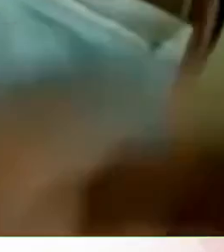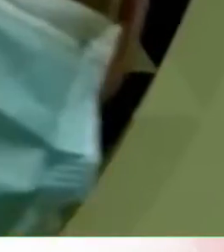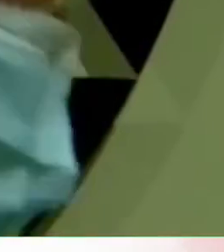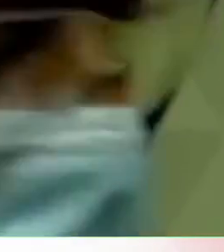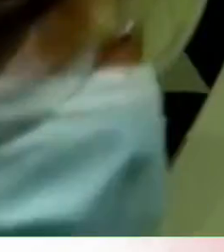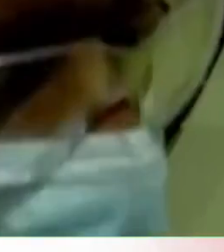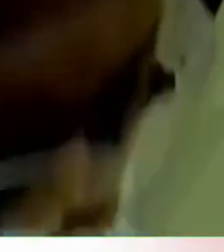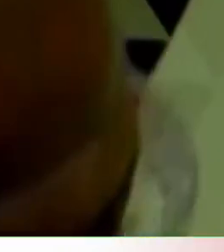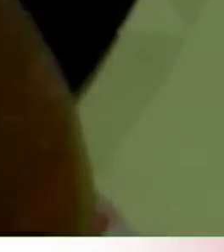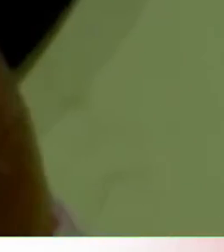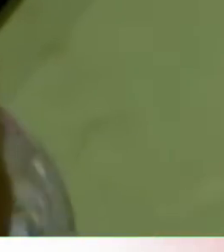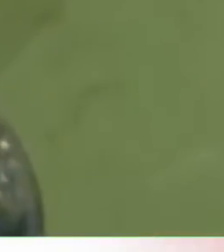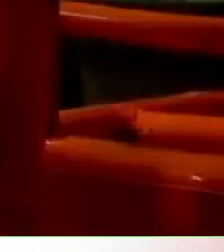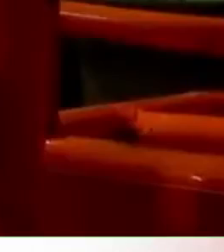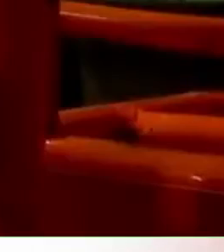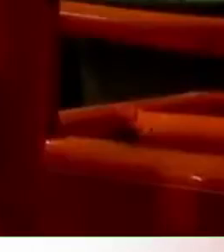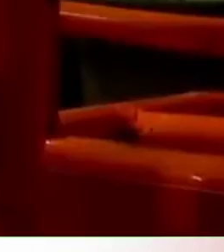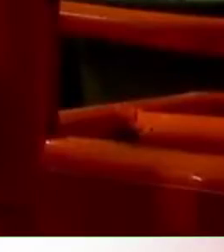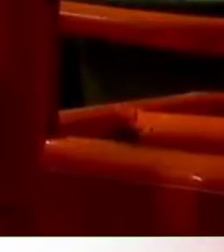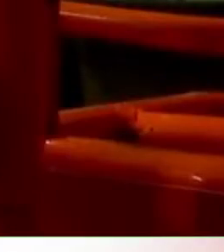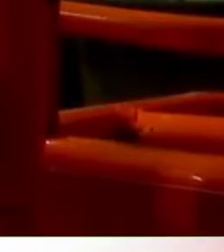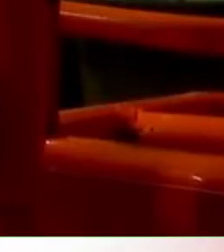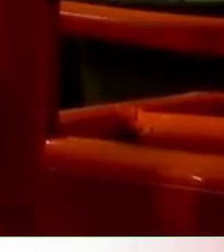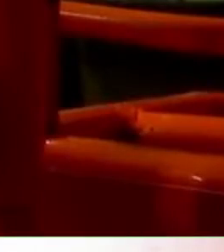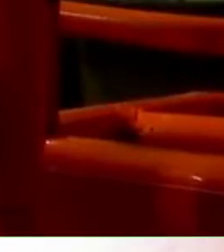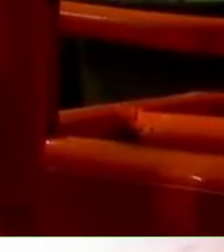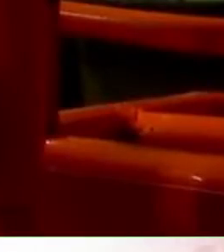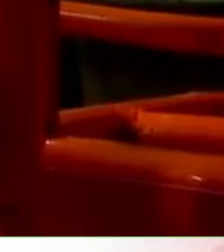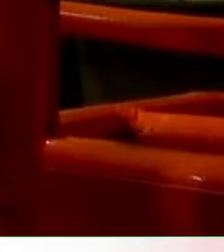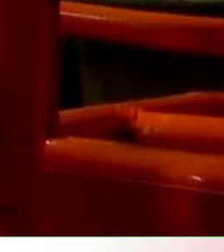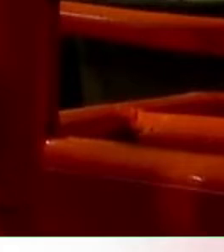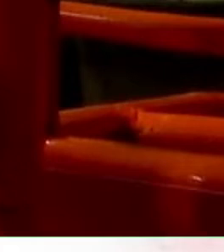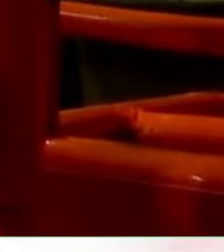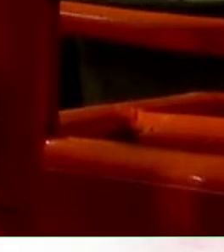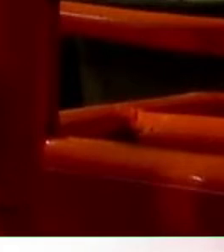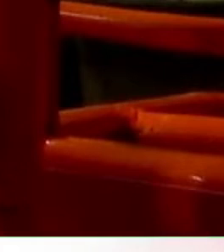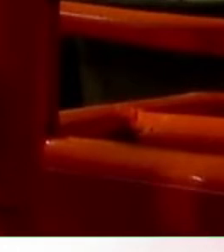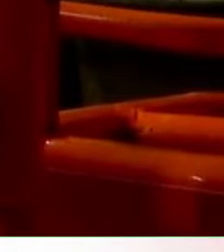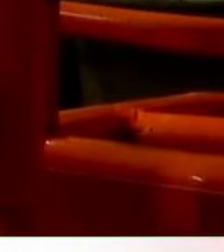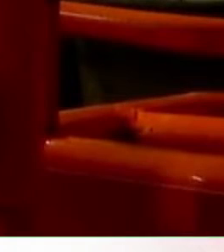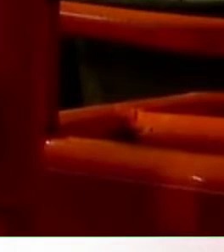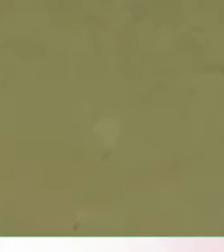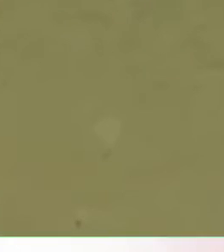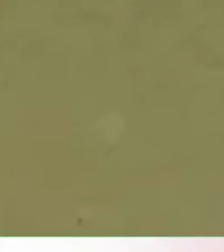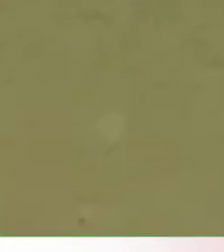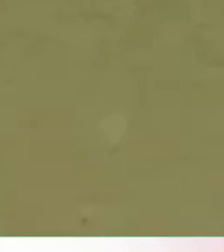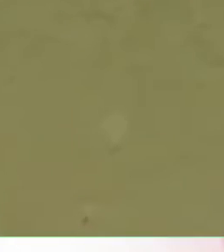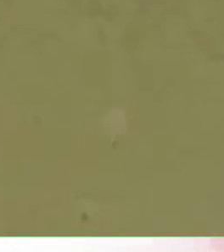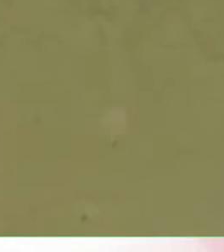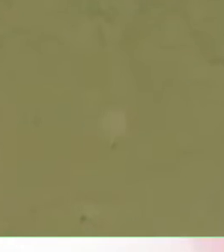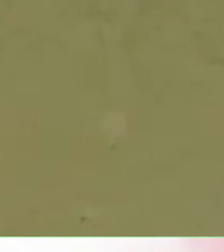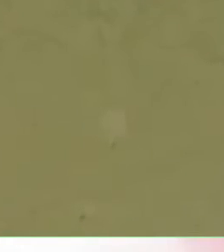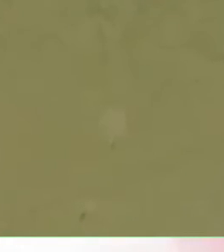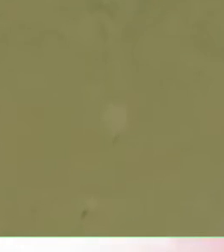University to set up an innovation lab, Gearbox Kenya. Over the last 7 years, it equips entrepreneurs to realize